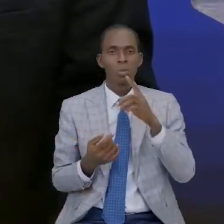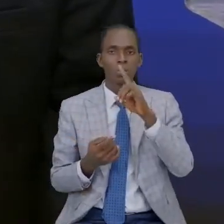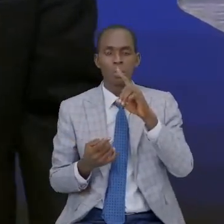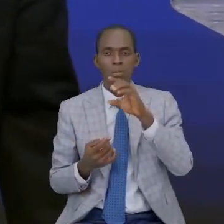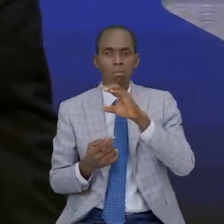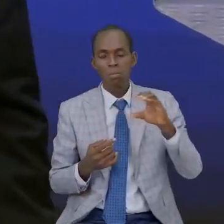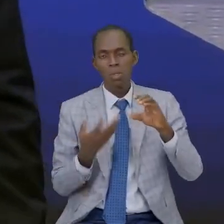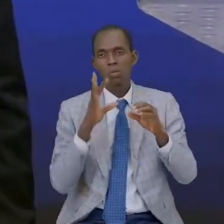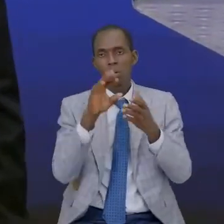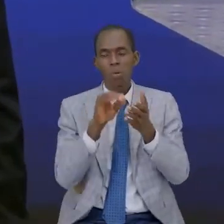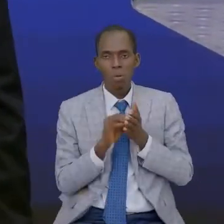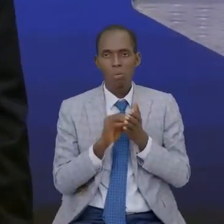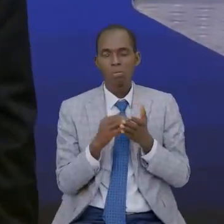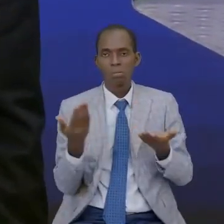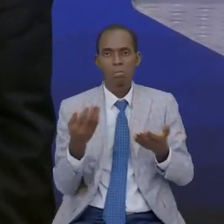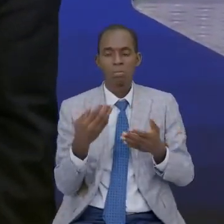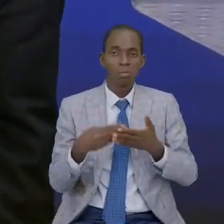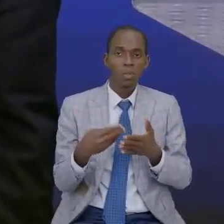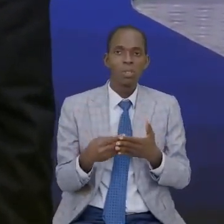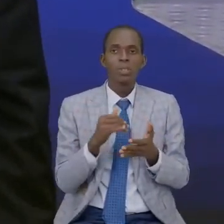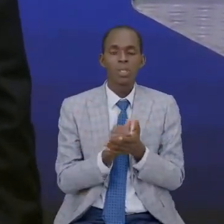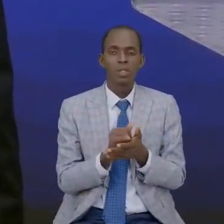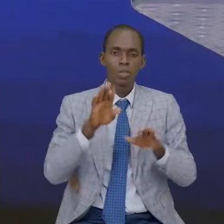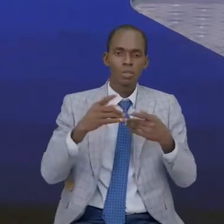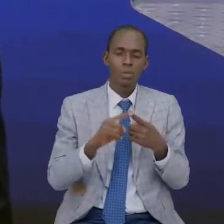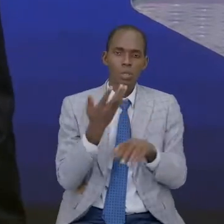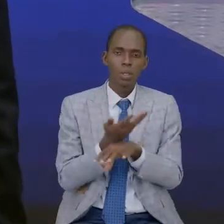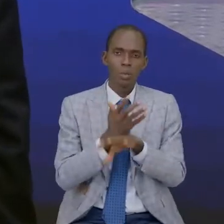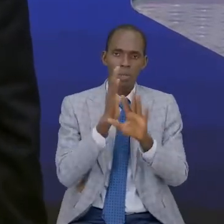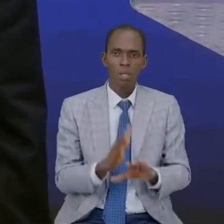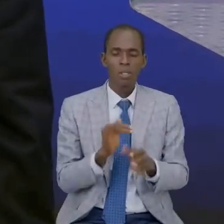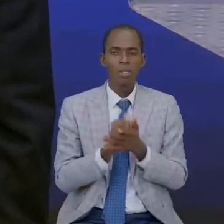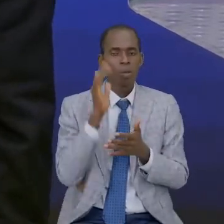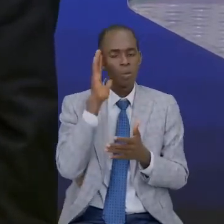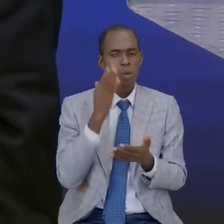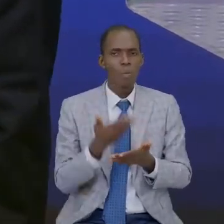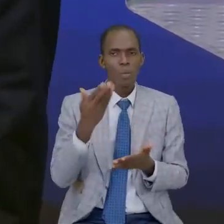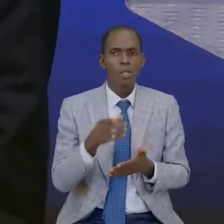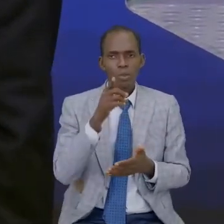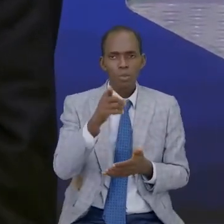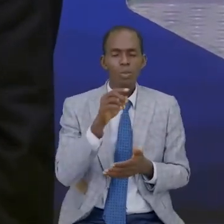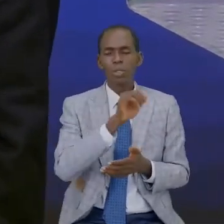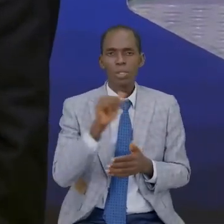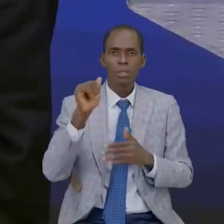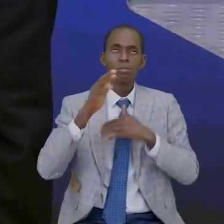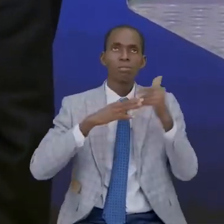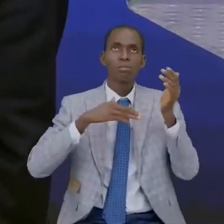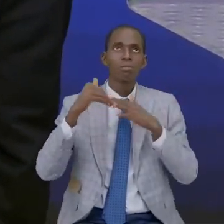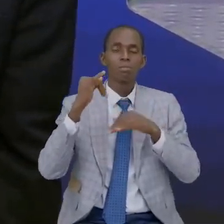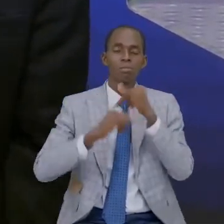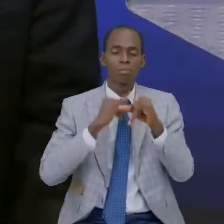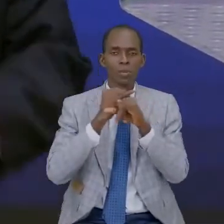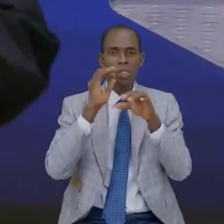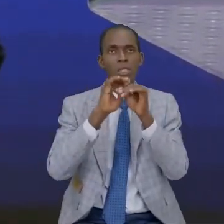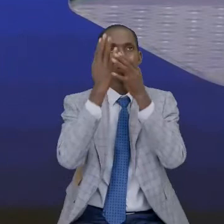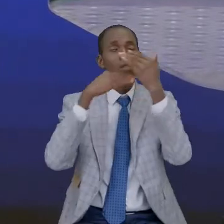100 notes of your currency that will give to the beggar that will buy you a mansion in heaven? That cannot even buy a mansion on